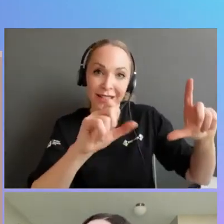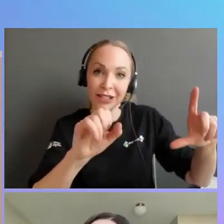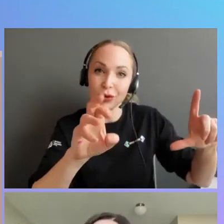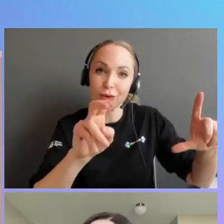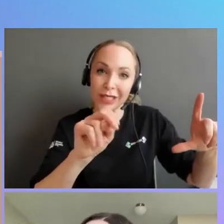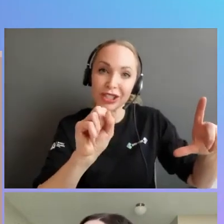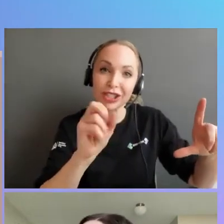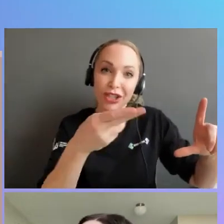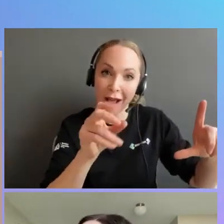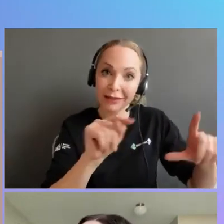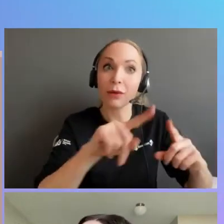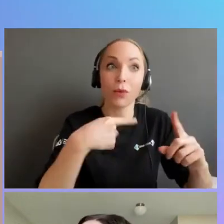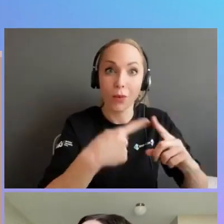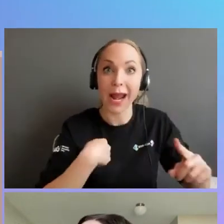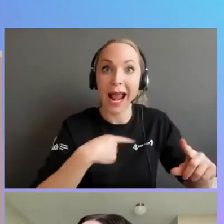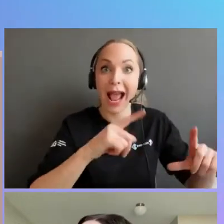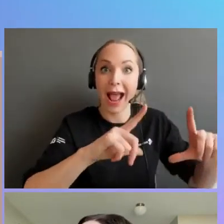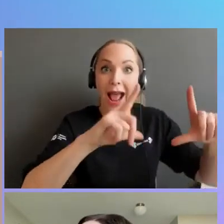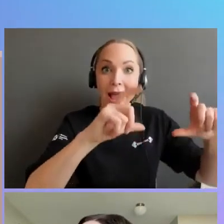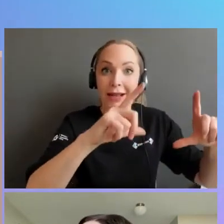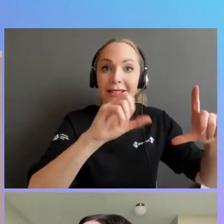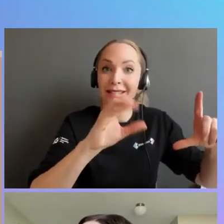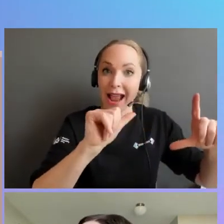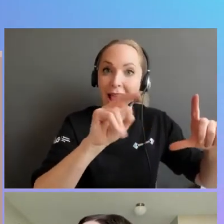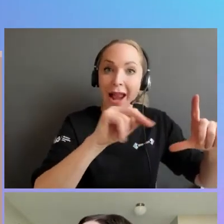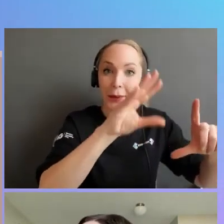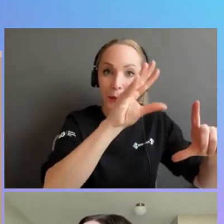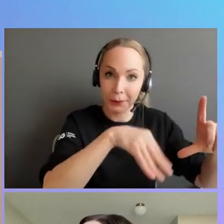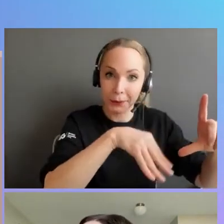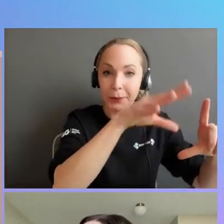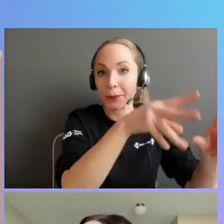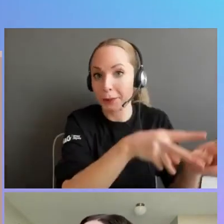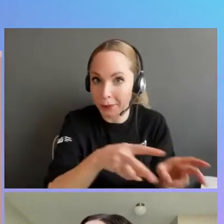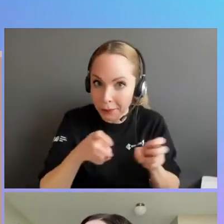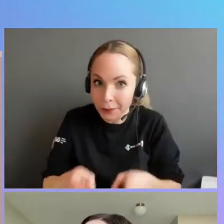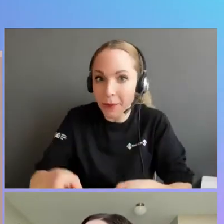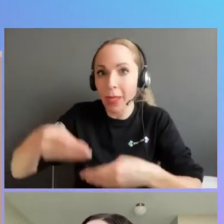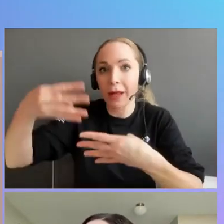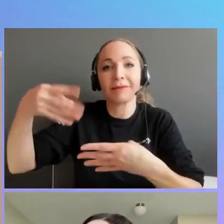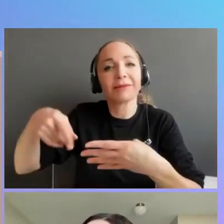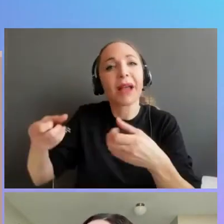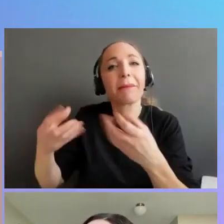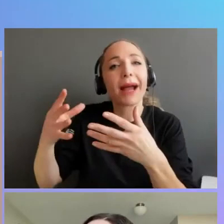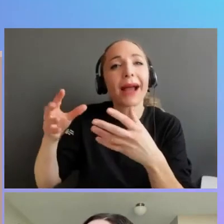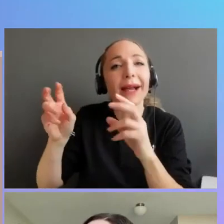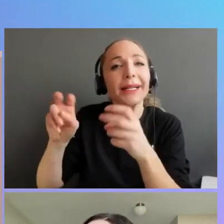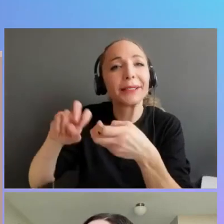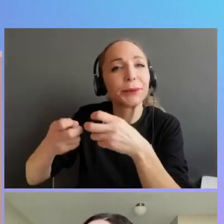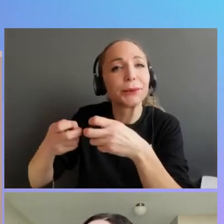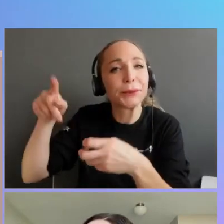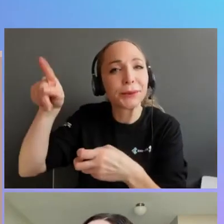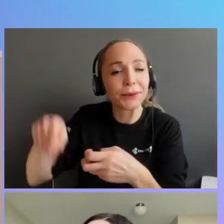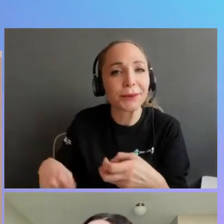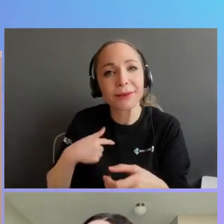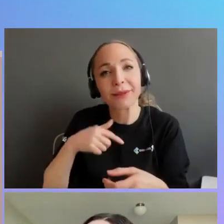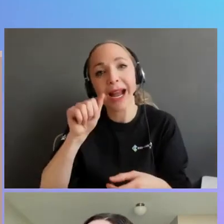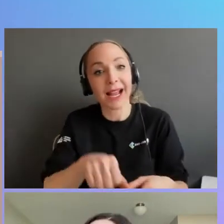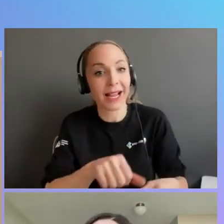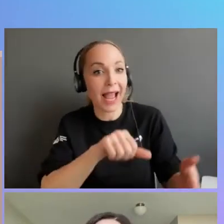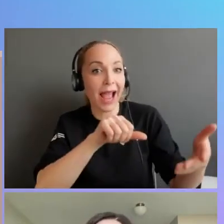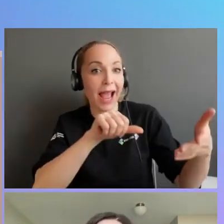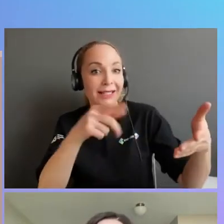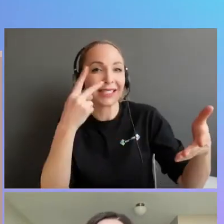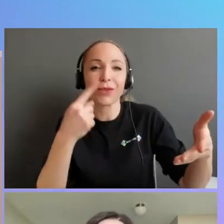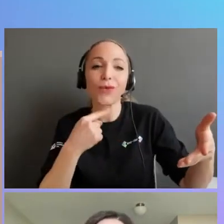my issues that were found. And so I can click into any of these issues, and I can use the highlight button to highlight in my screenshot on the left with this